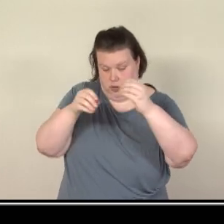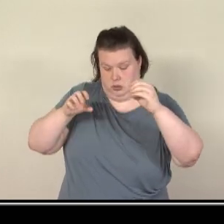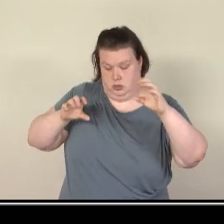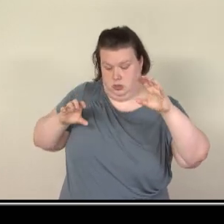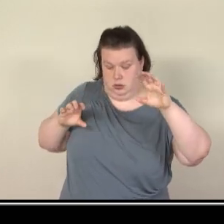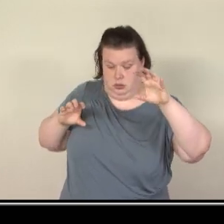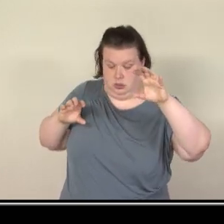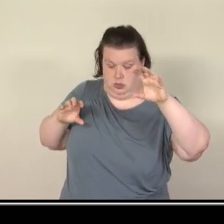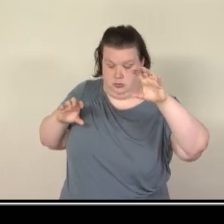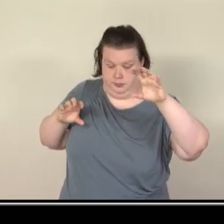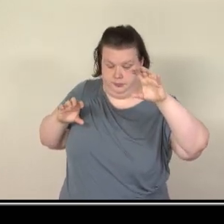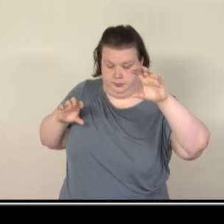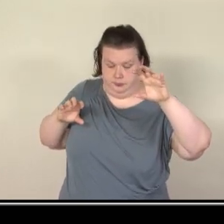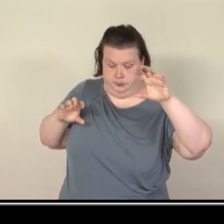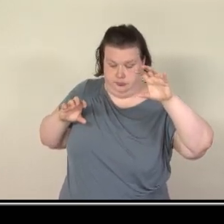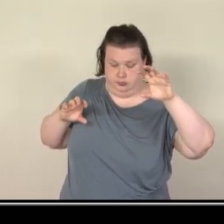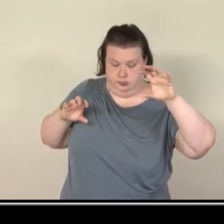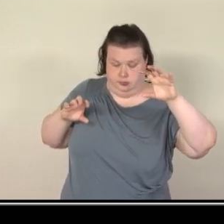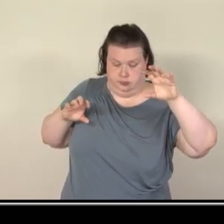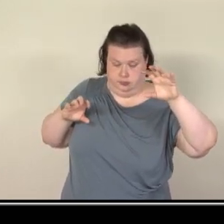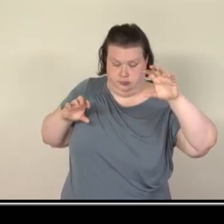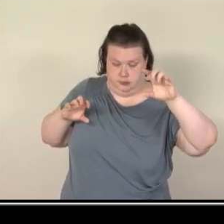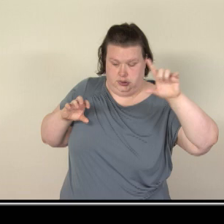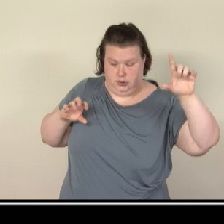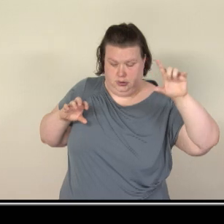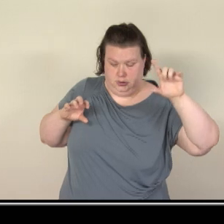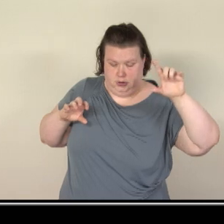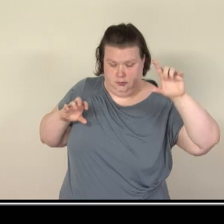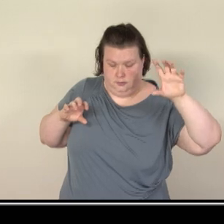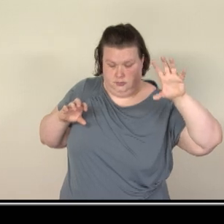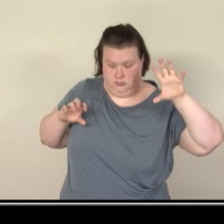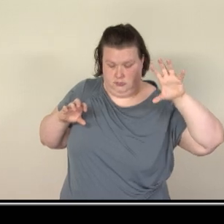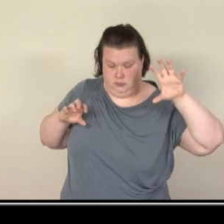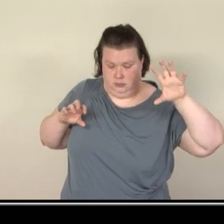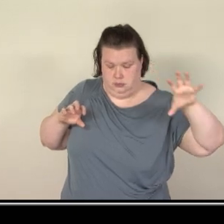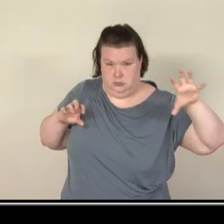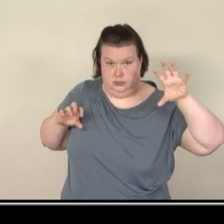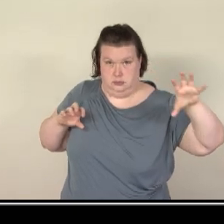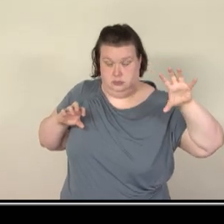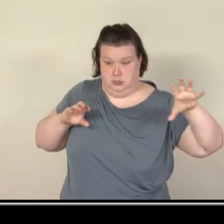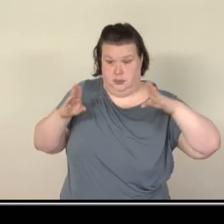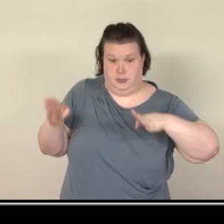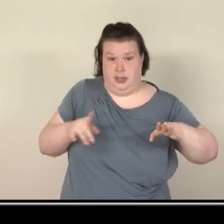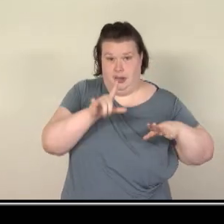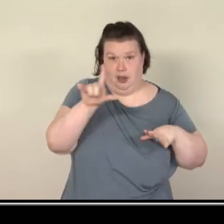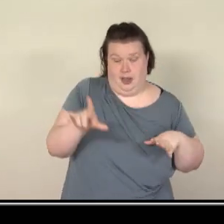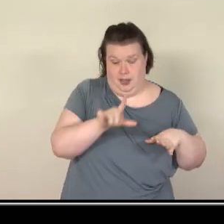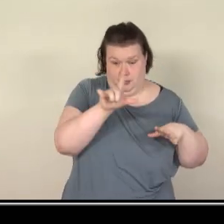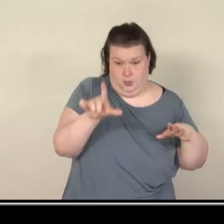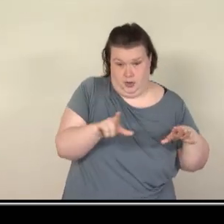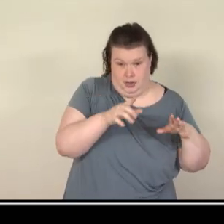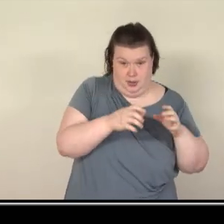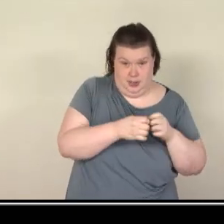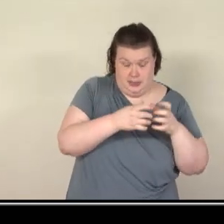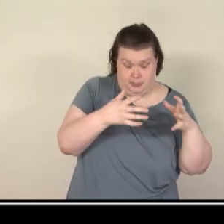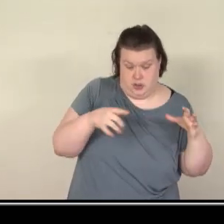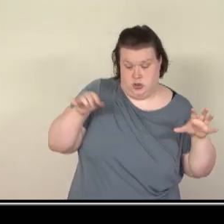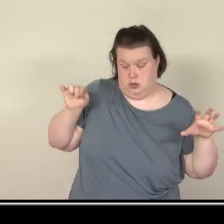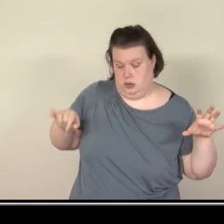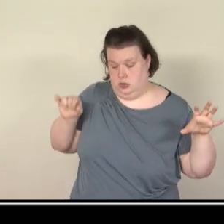represents the planned classroom and library expansion, and then the smaller box here at the bottom right represents the planned gymnasium